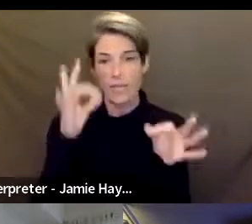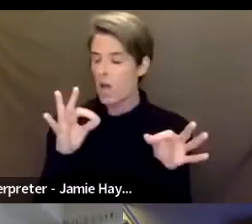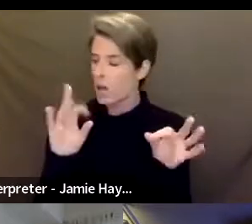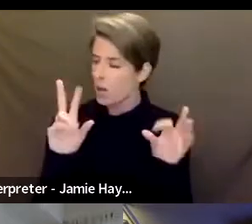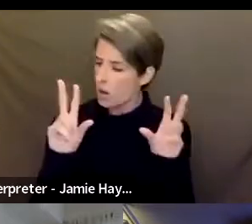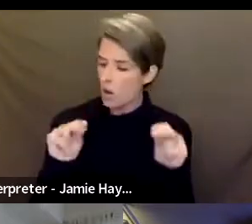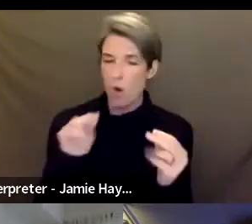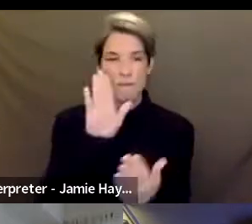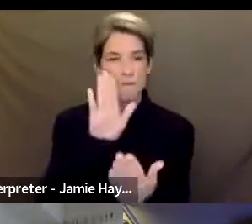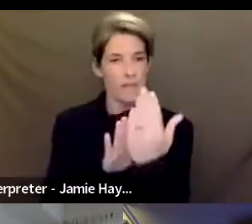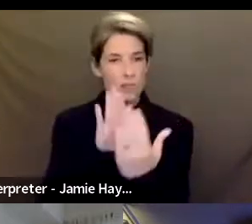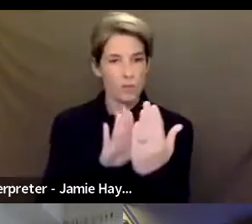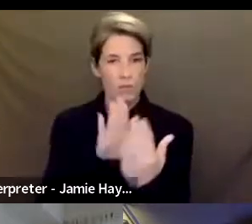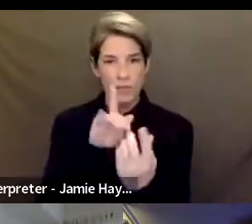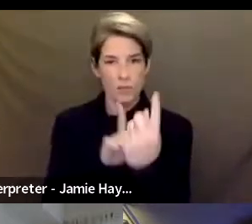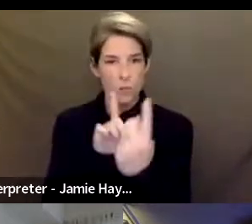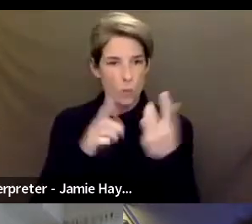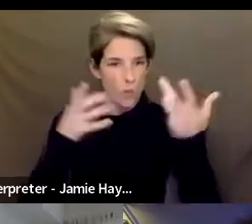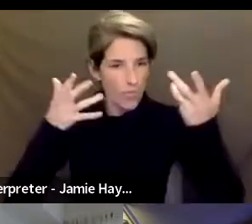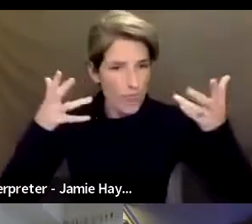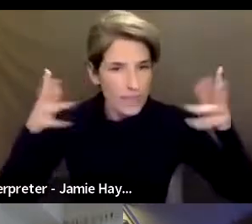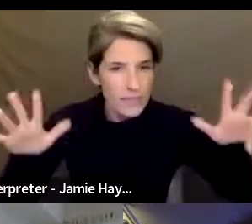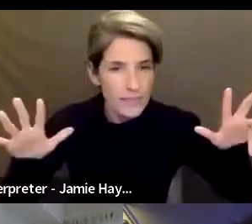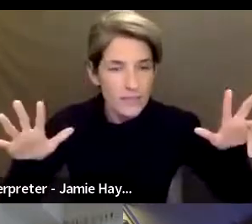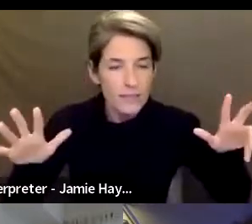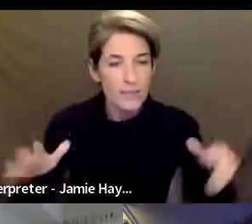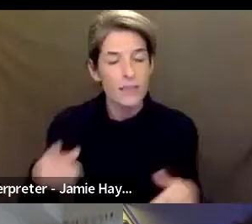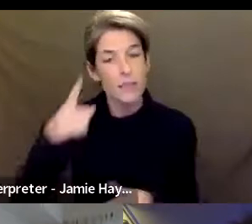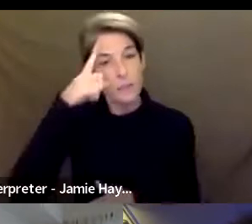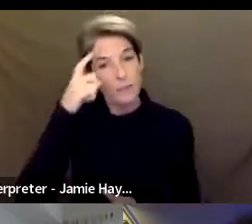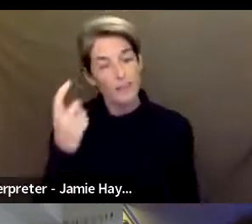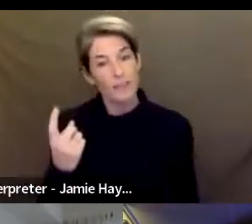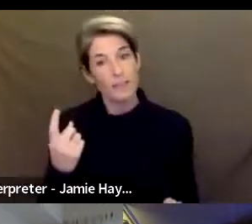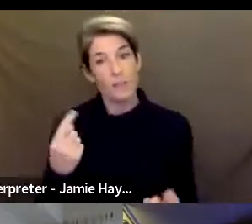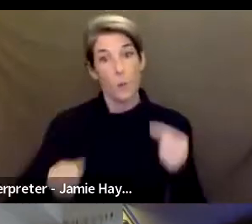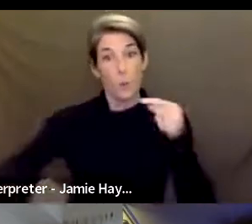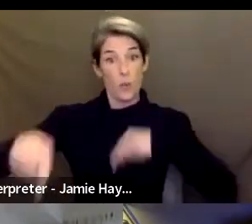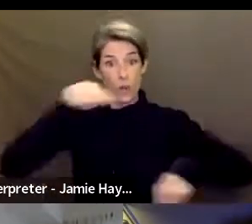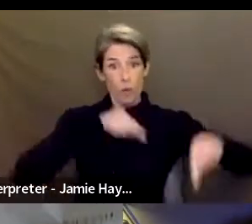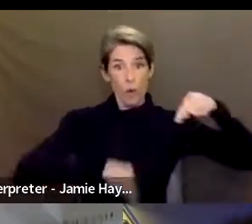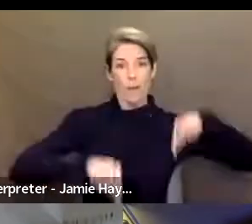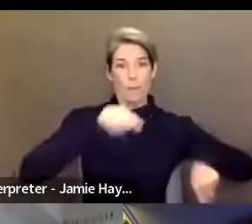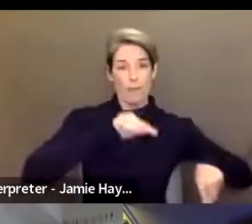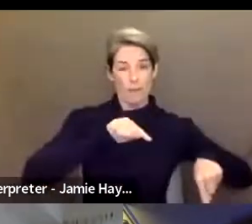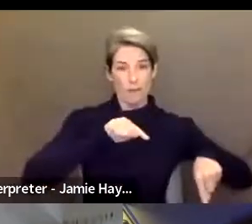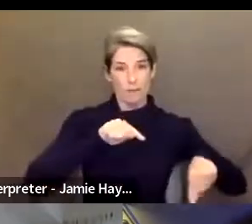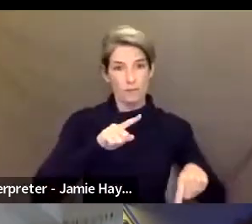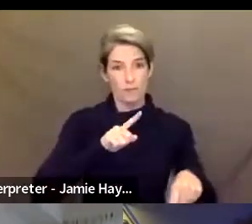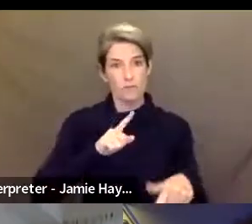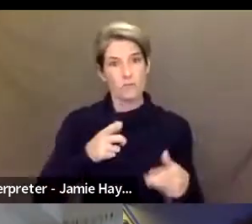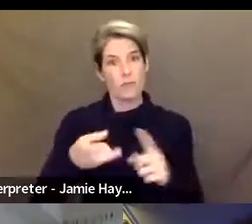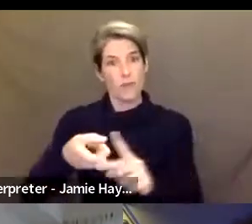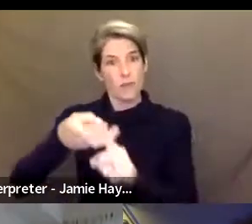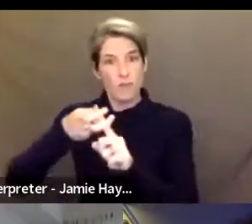we fall back into calling in the same people over and over again. And and sometimes our